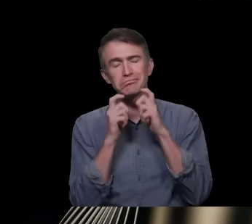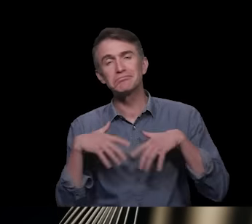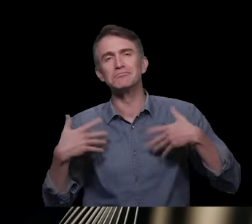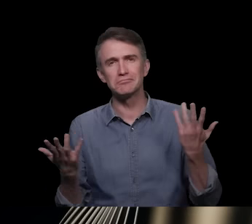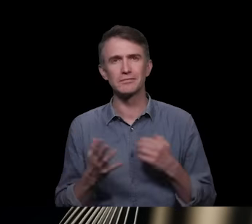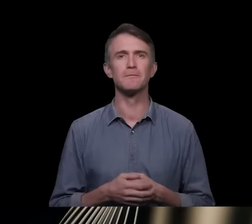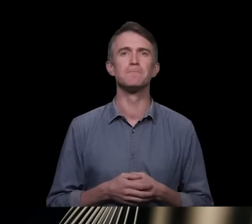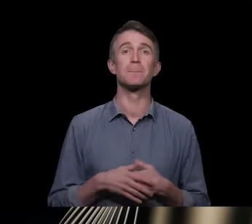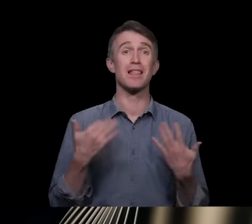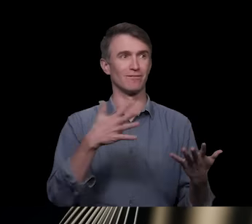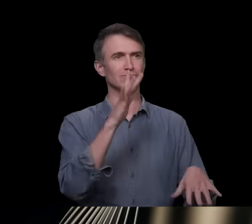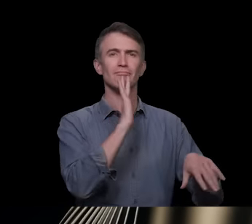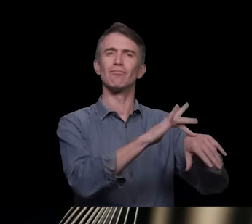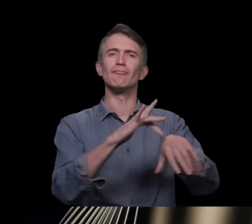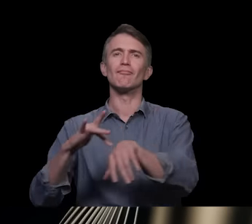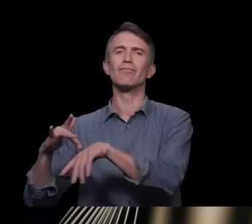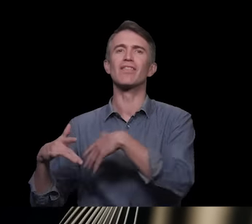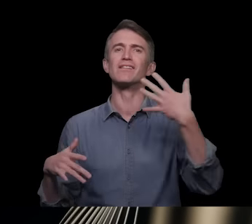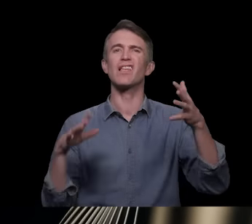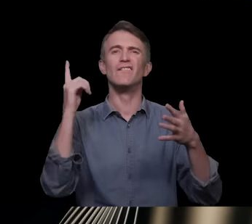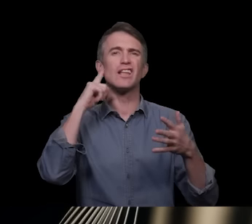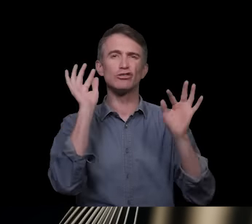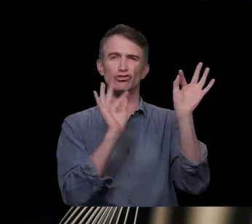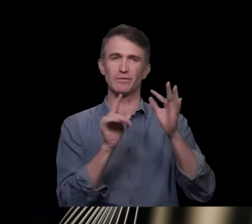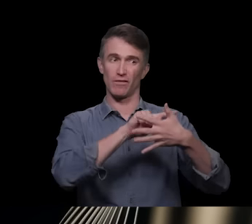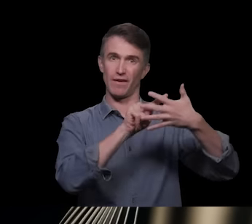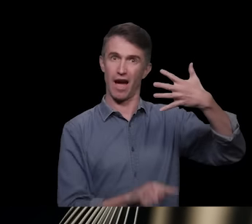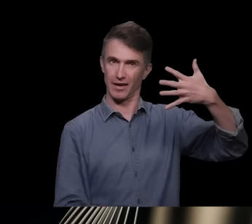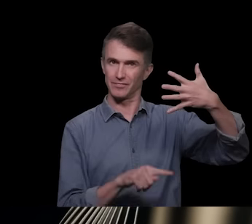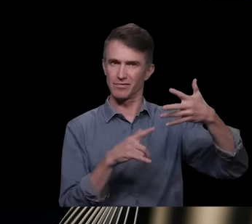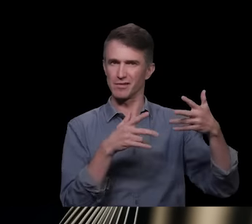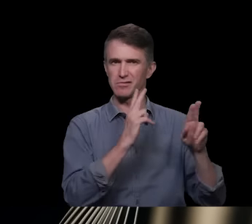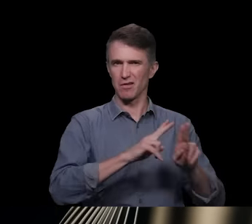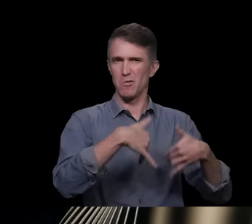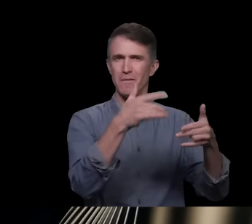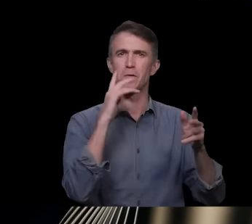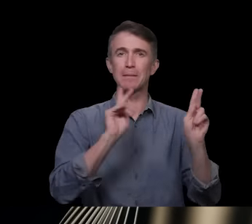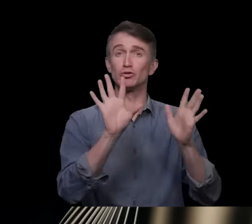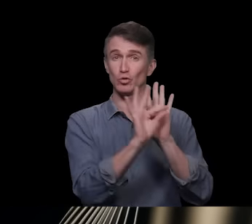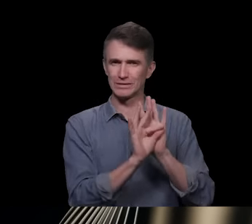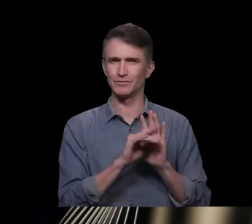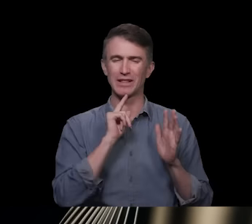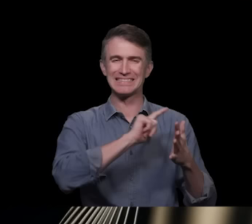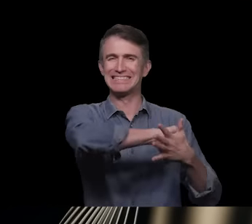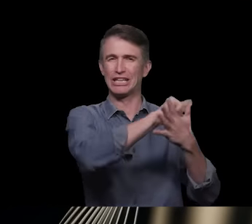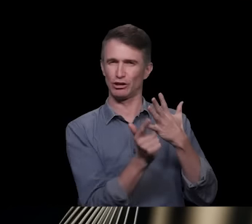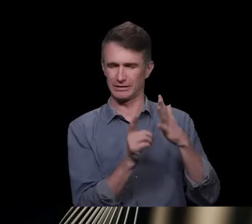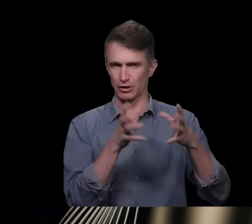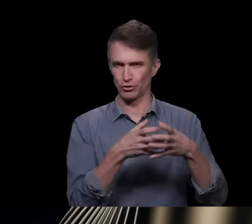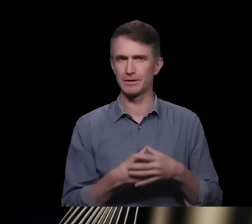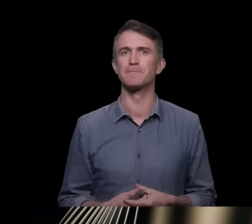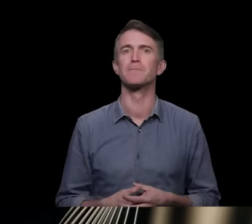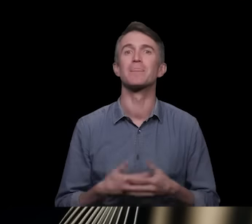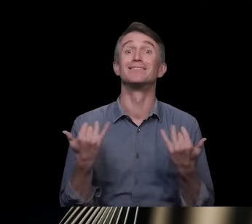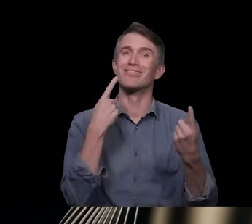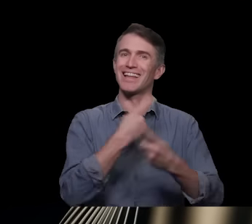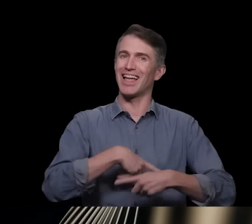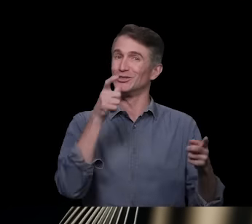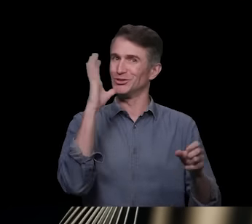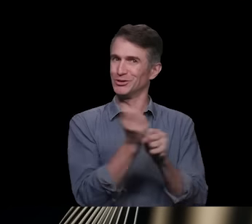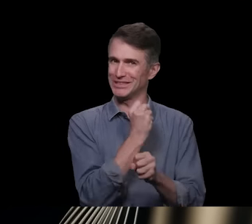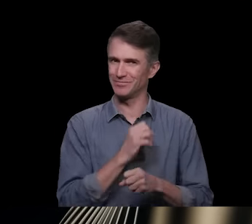beard. Now that you've had a little taste of all five Audio Description People's Choice Award nominees in the series category, it's time to announce